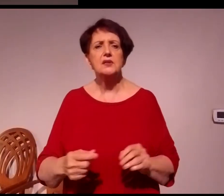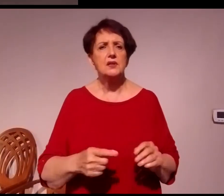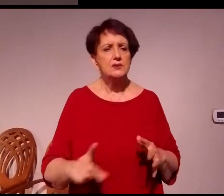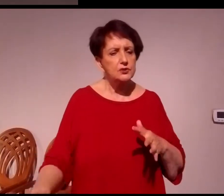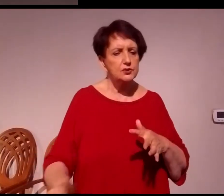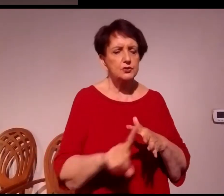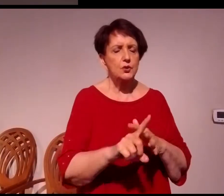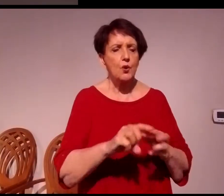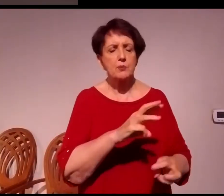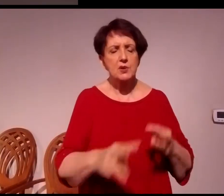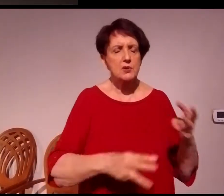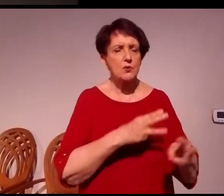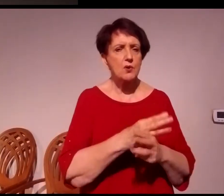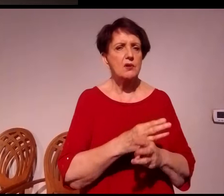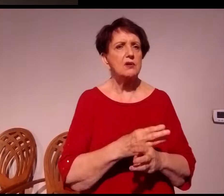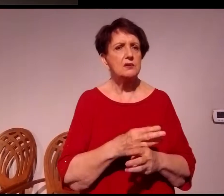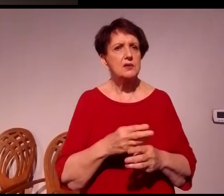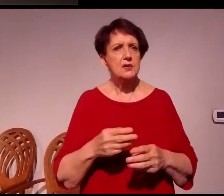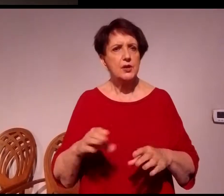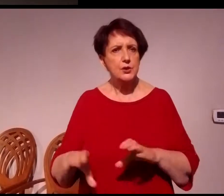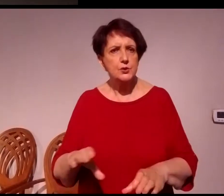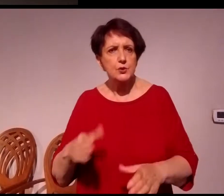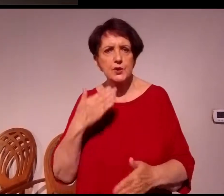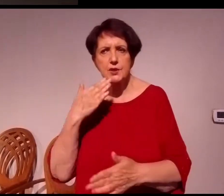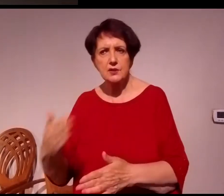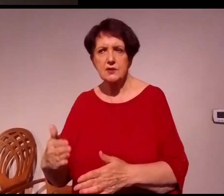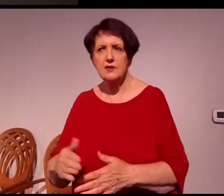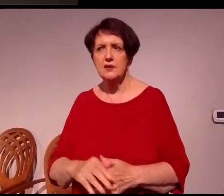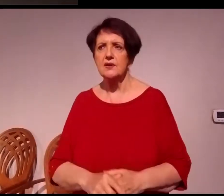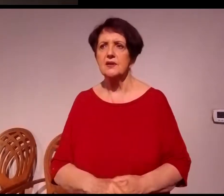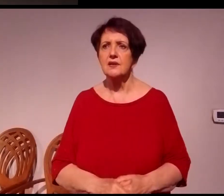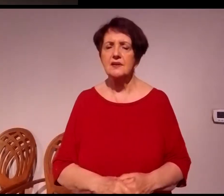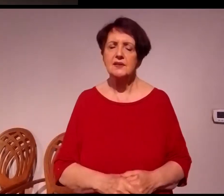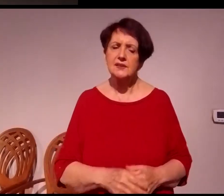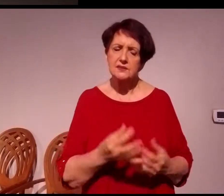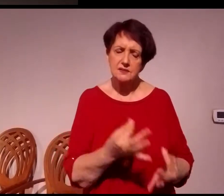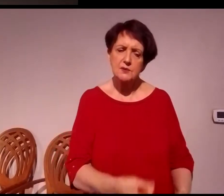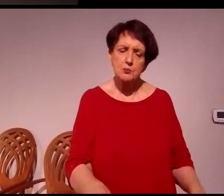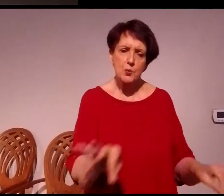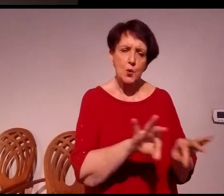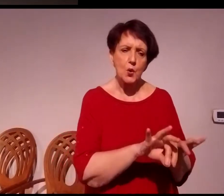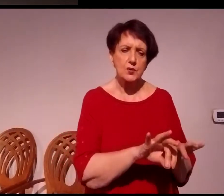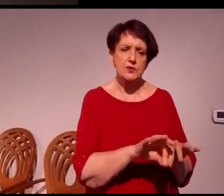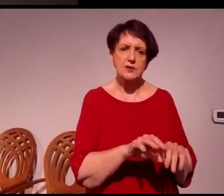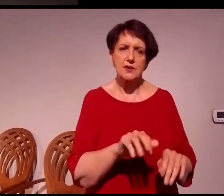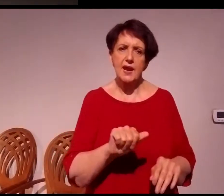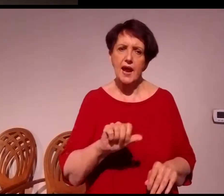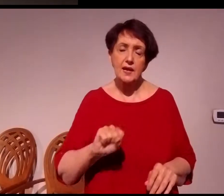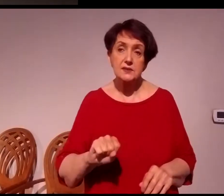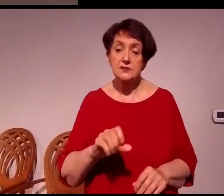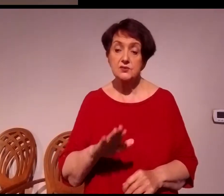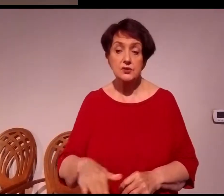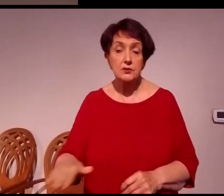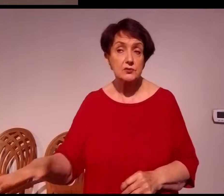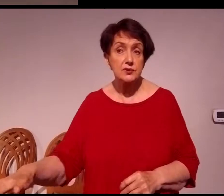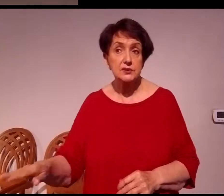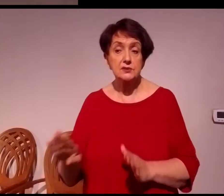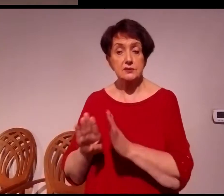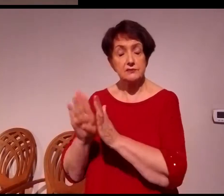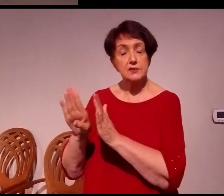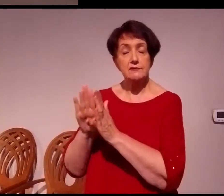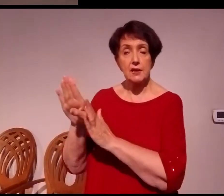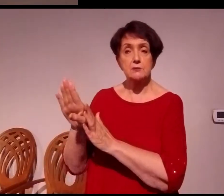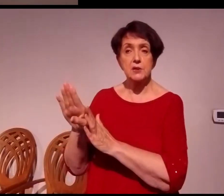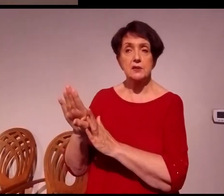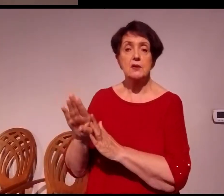world in an effective way. This is critical as children developmentally. We